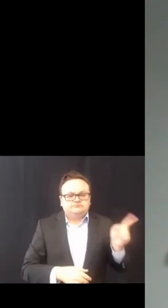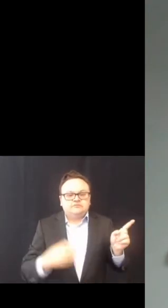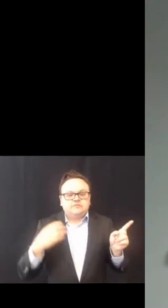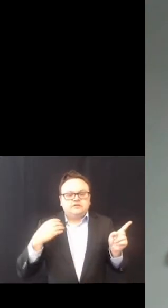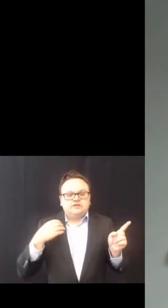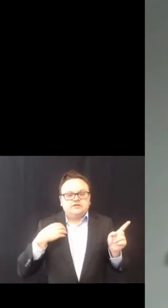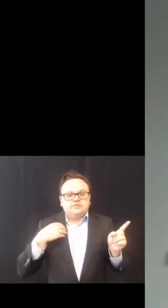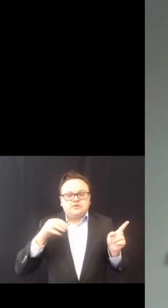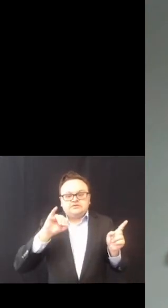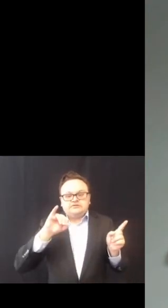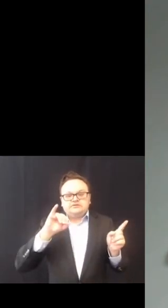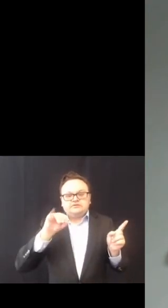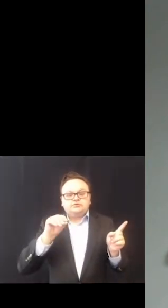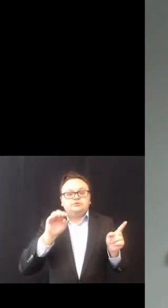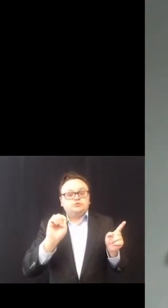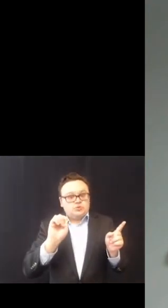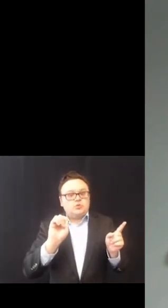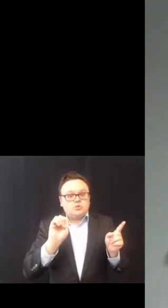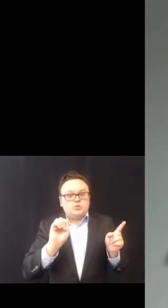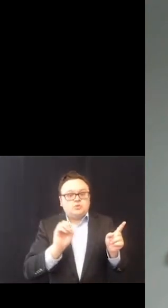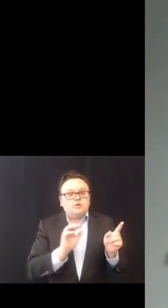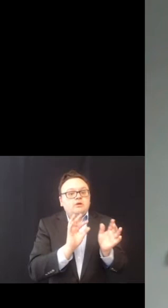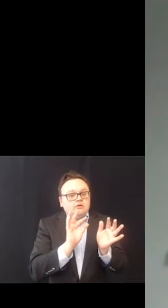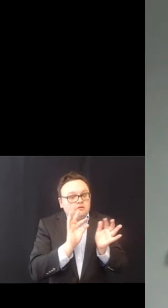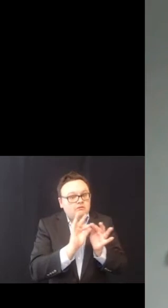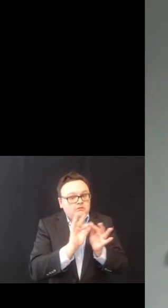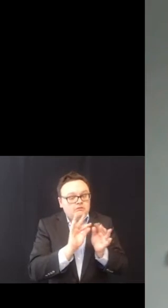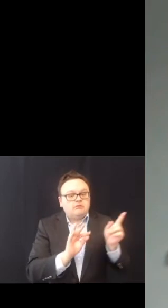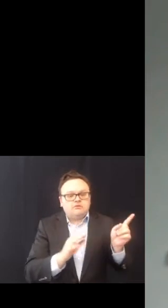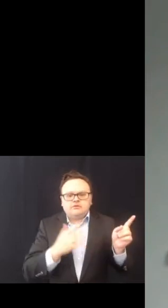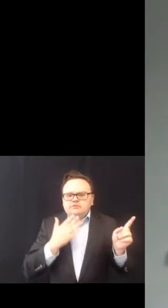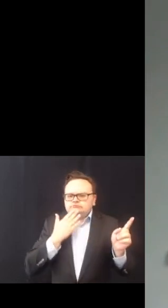also has they bring a personality to